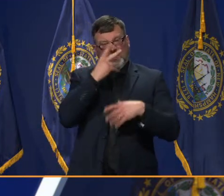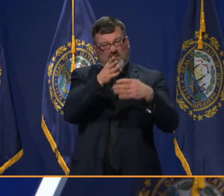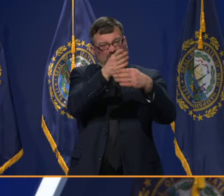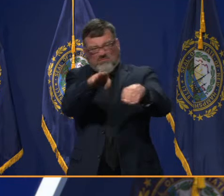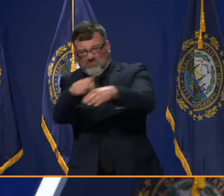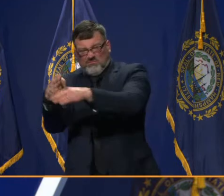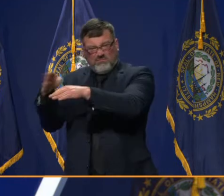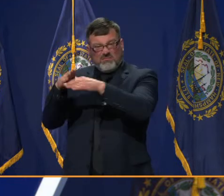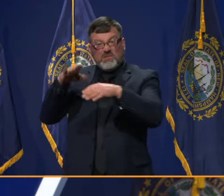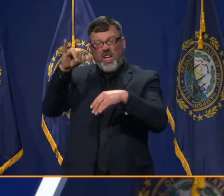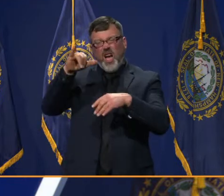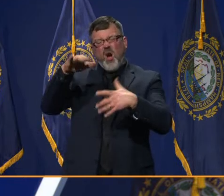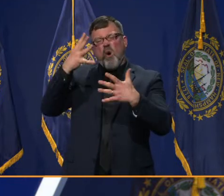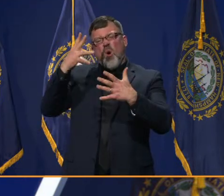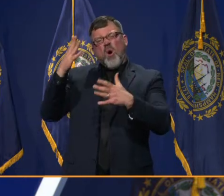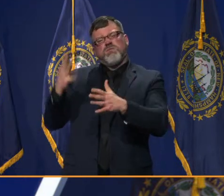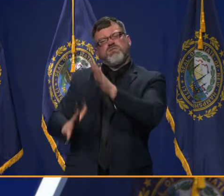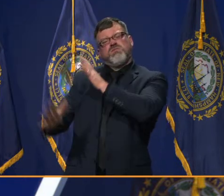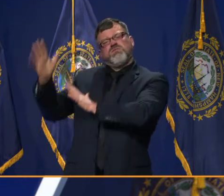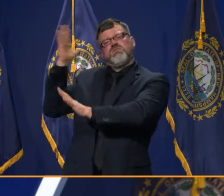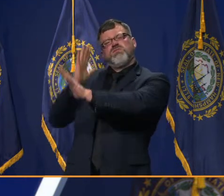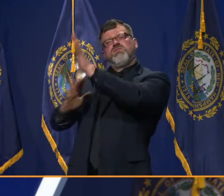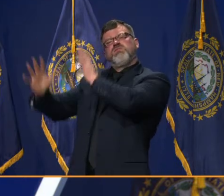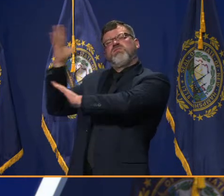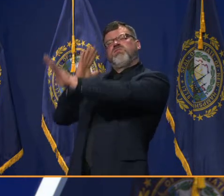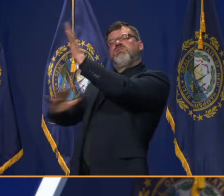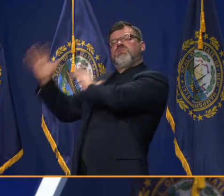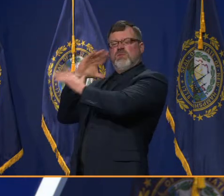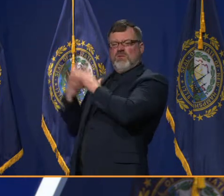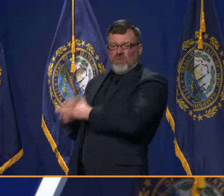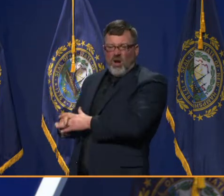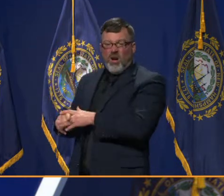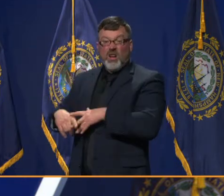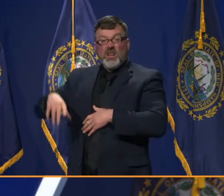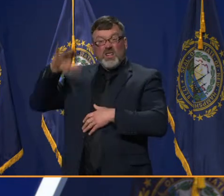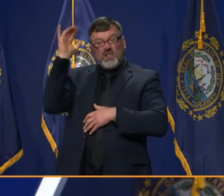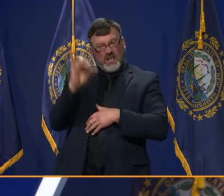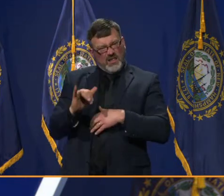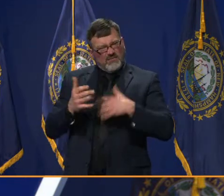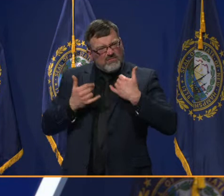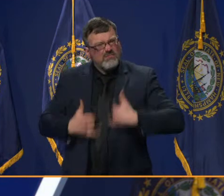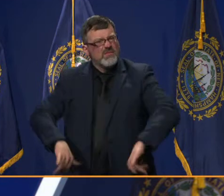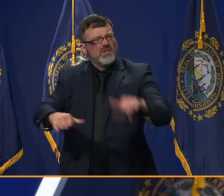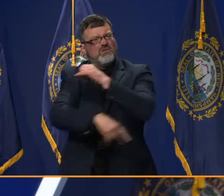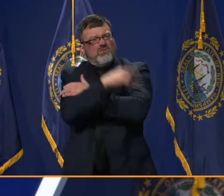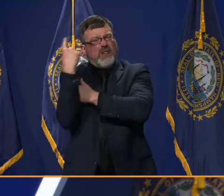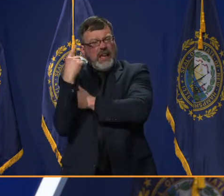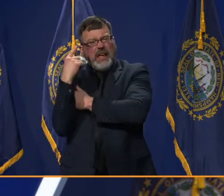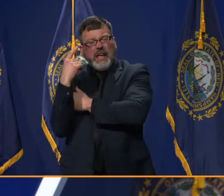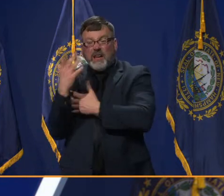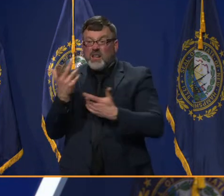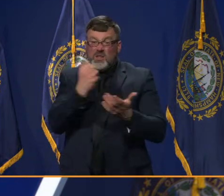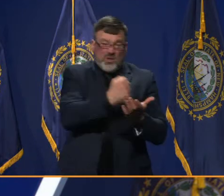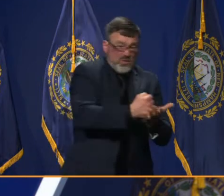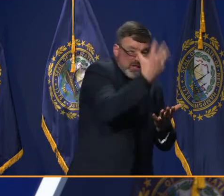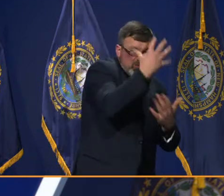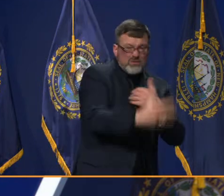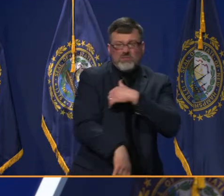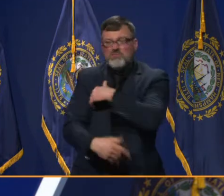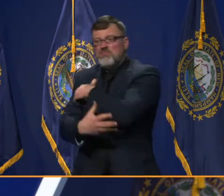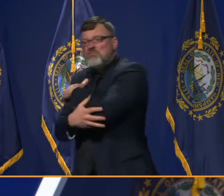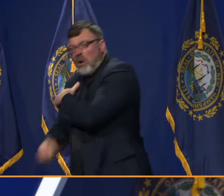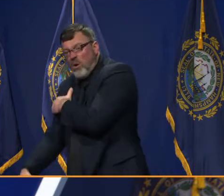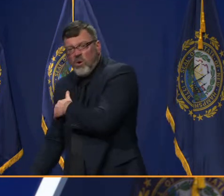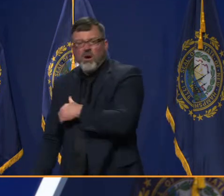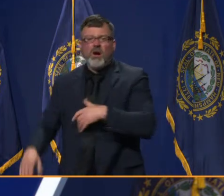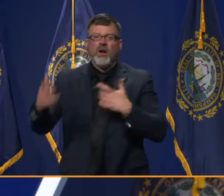It predates many of us. Yet those divisions are our experiences today. The rich versus poor, denominational